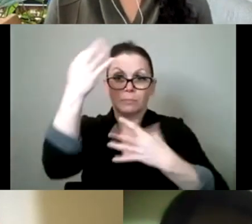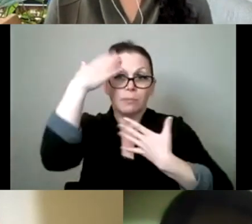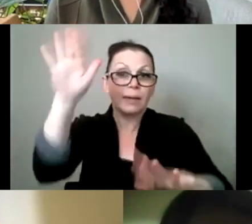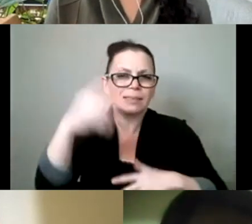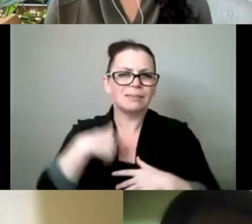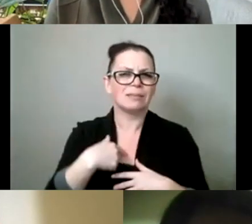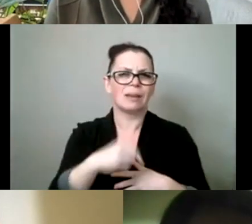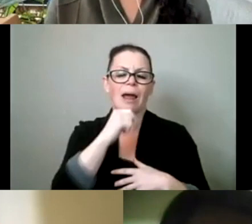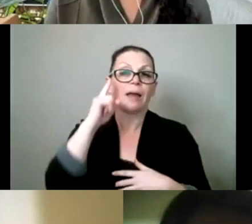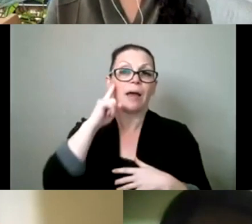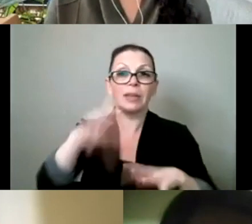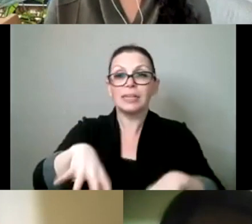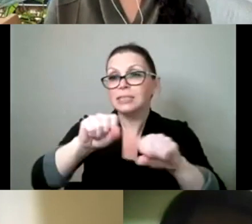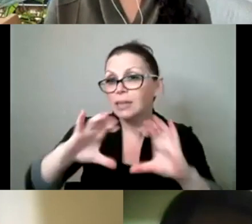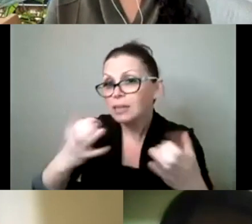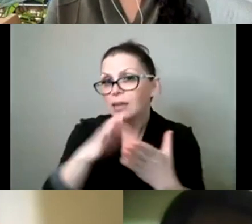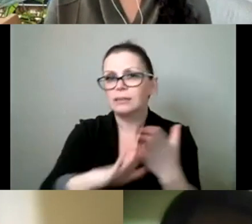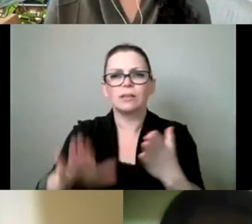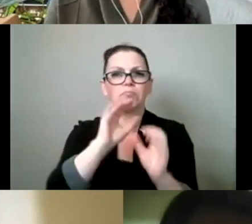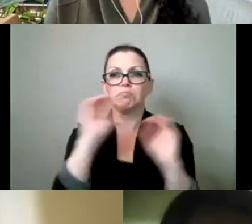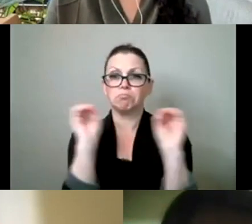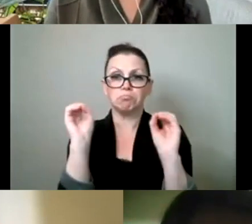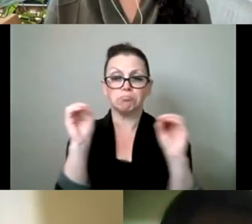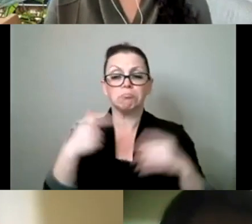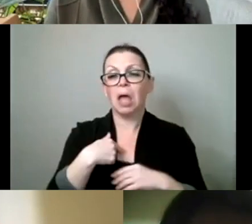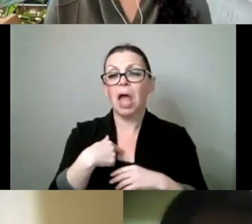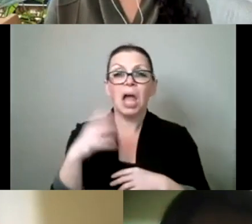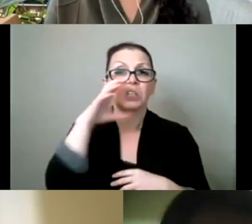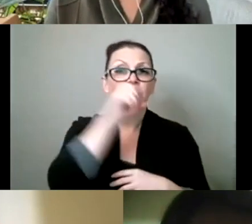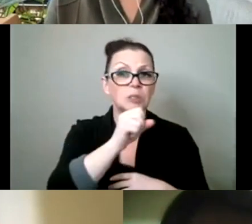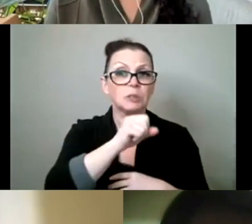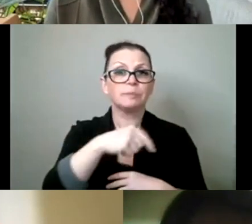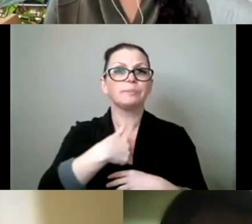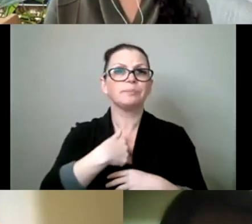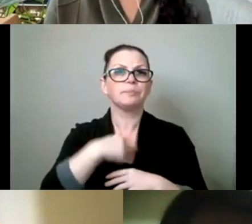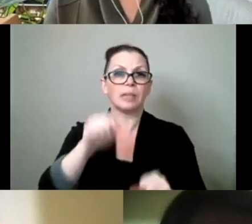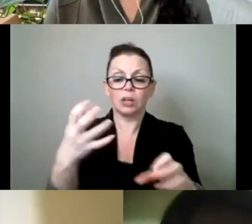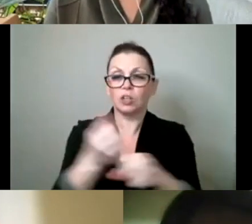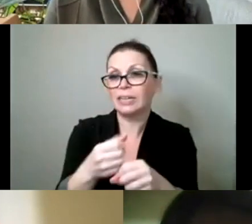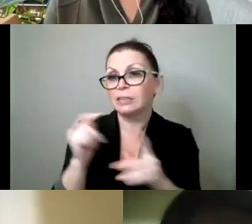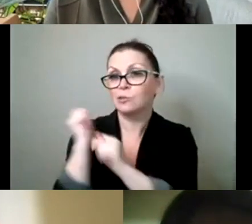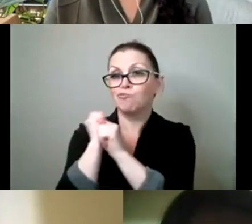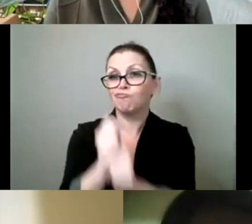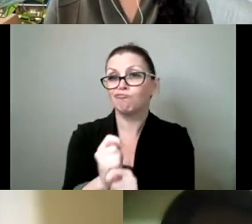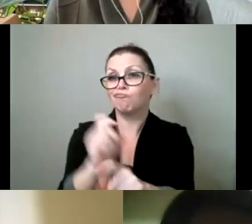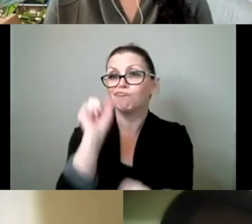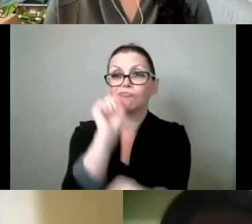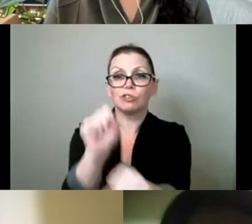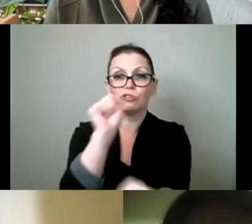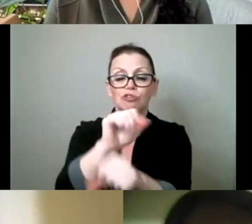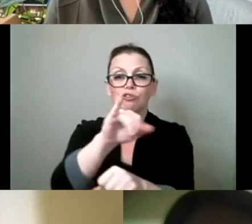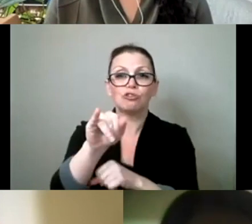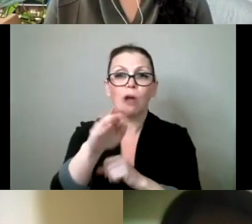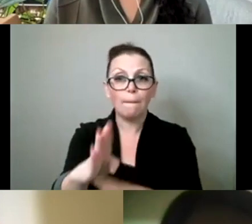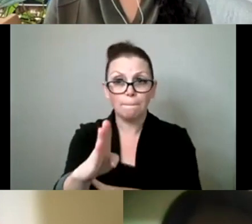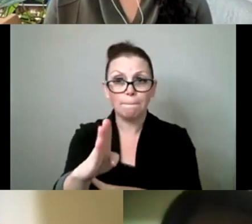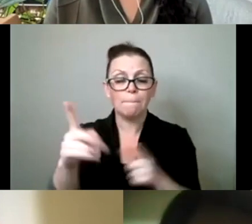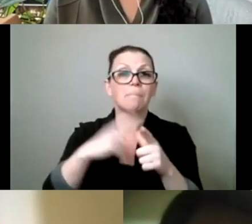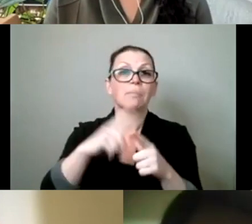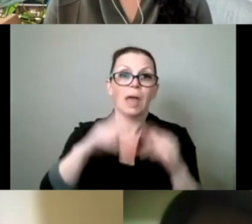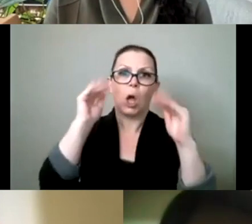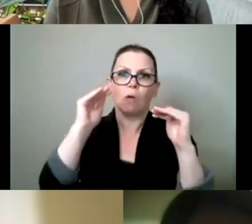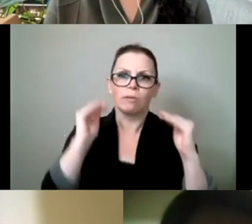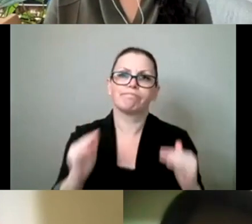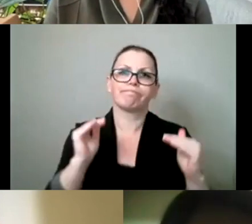about classes at colleges or anything. I just figured I had to get a traditional job and then hopefully work my